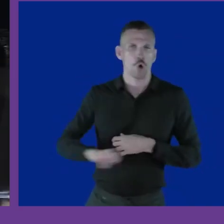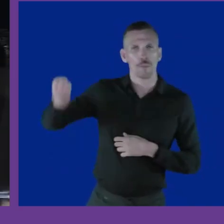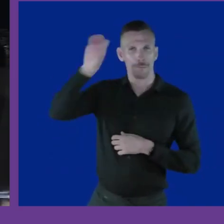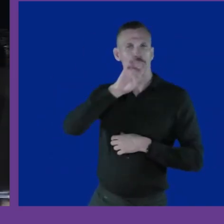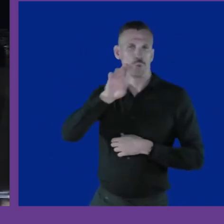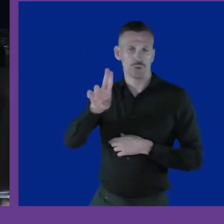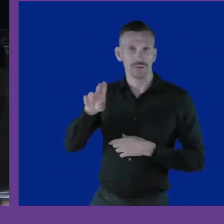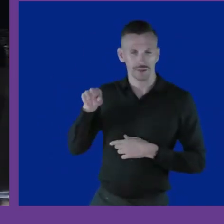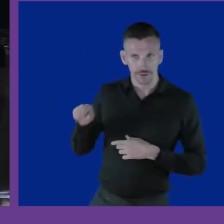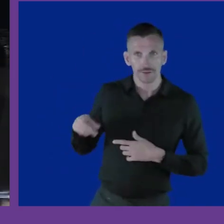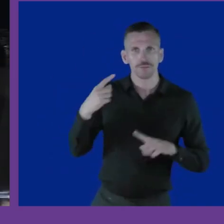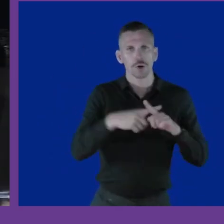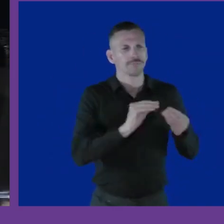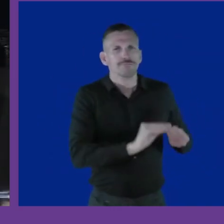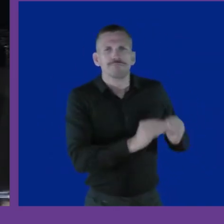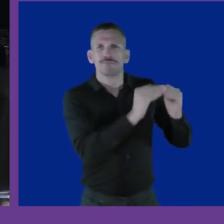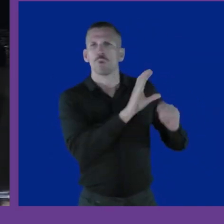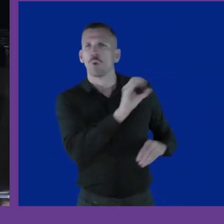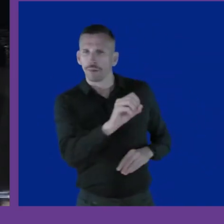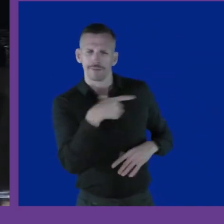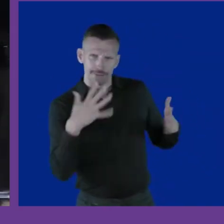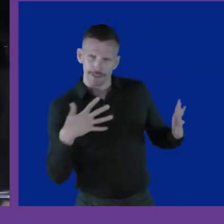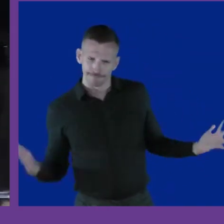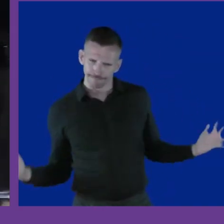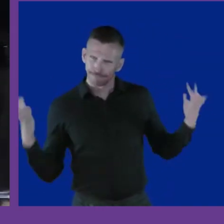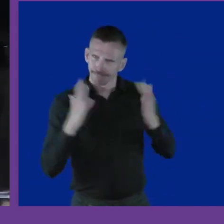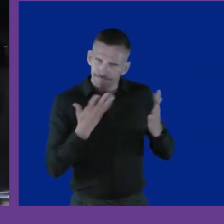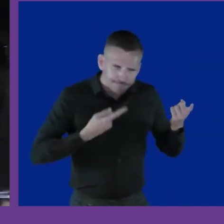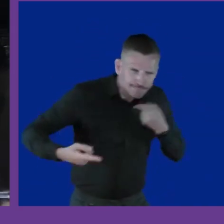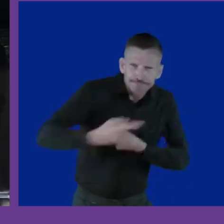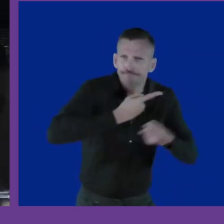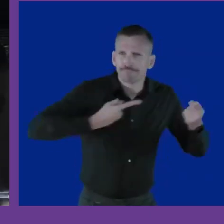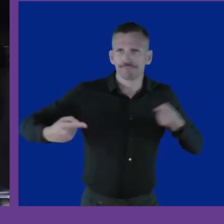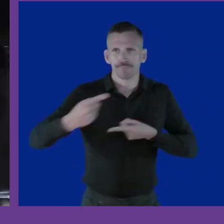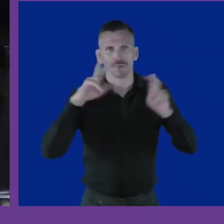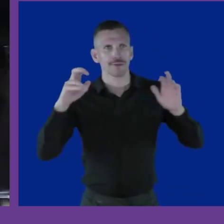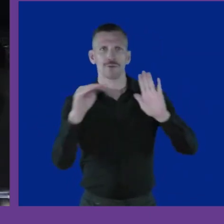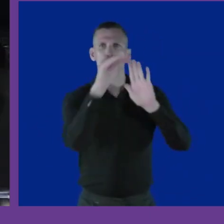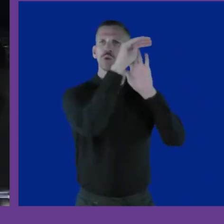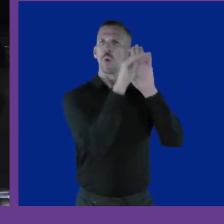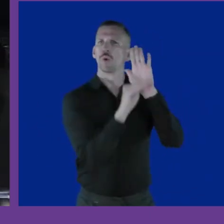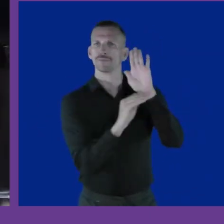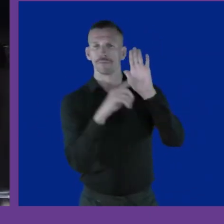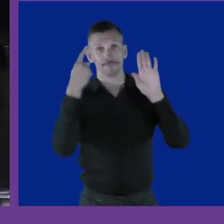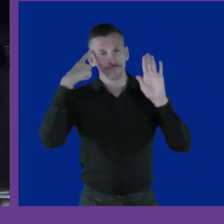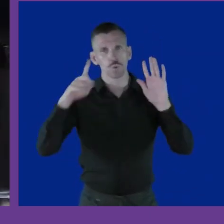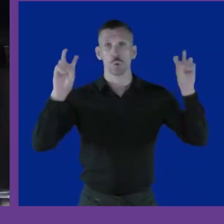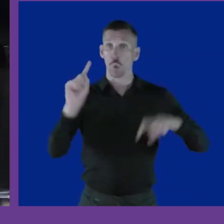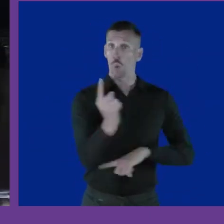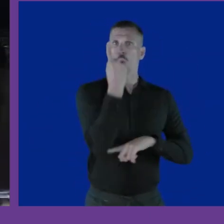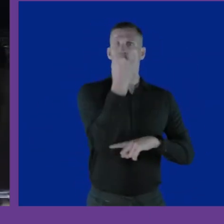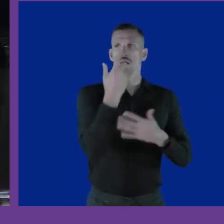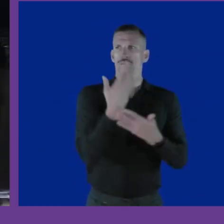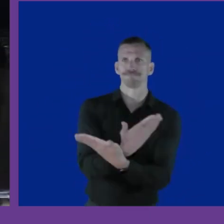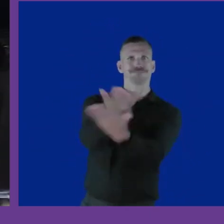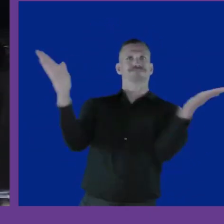is how far can we go with making some parts of those things universal? And maybe we don't really need a